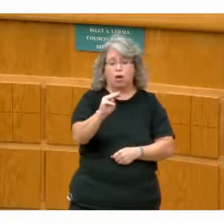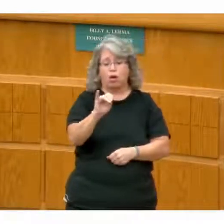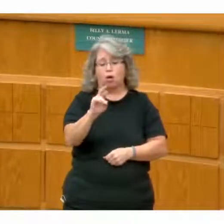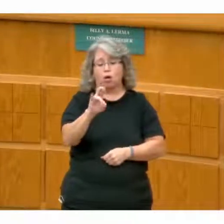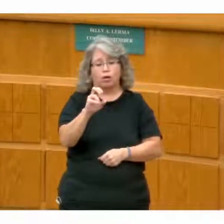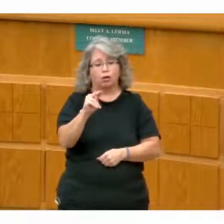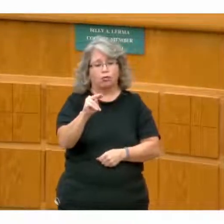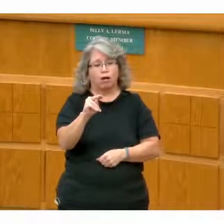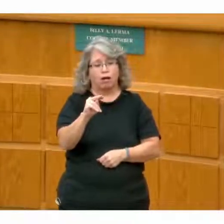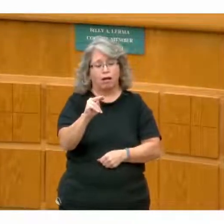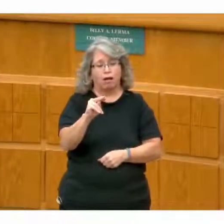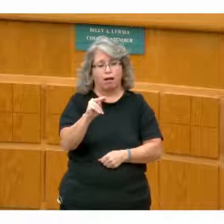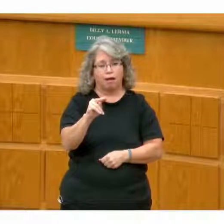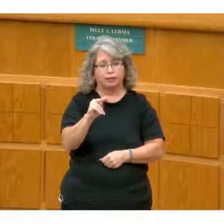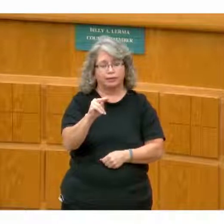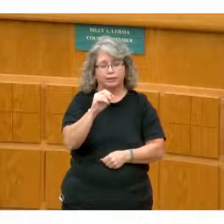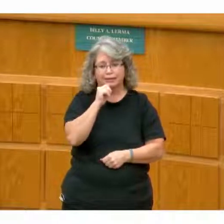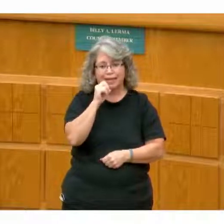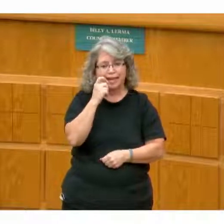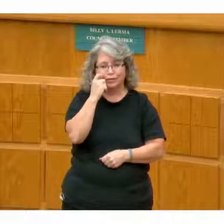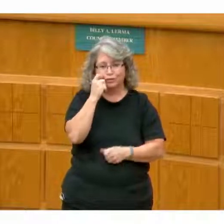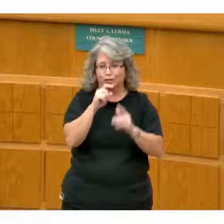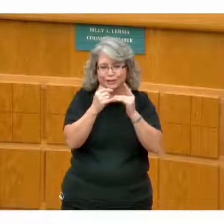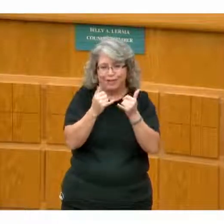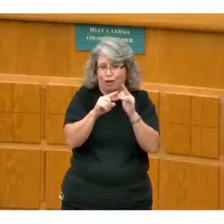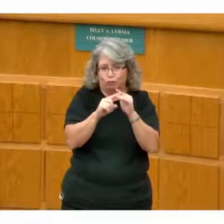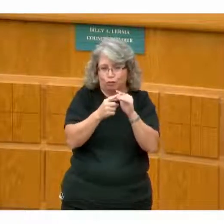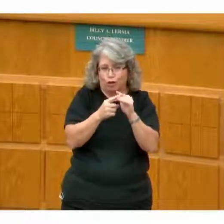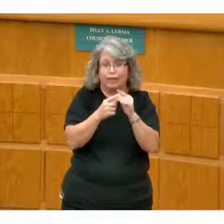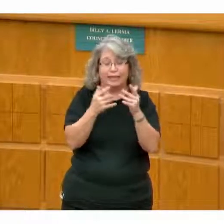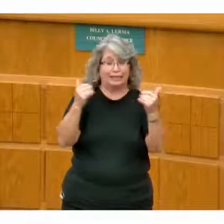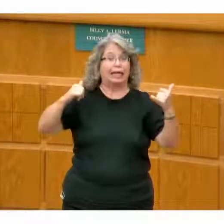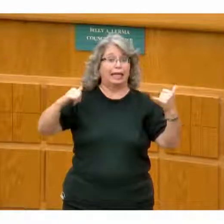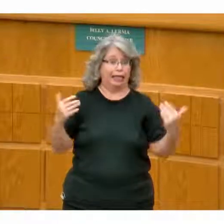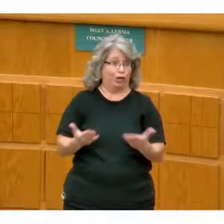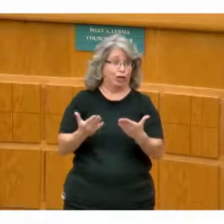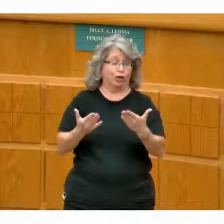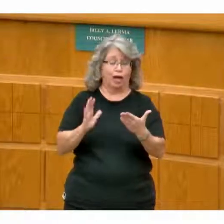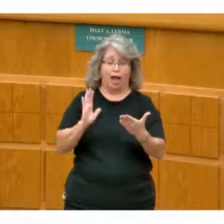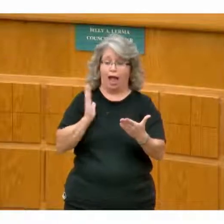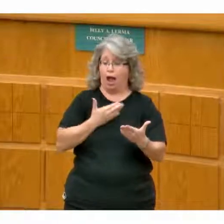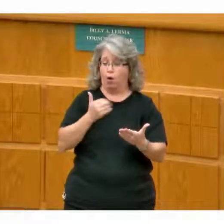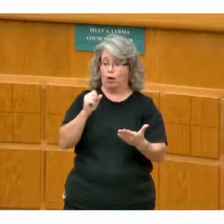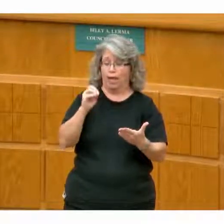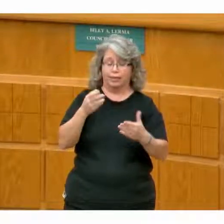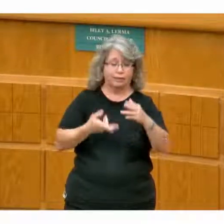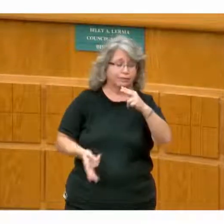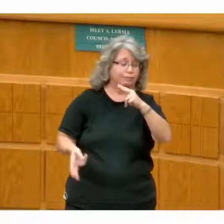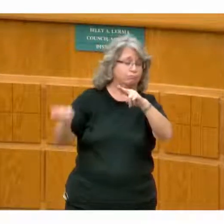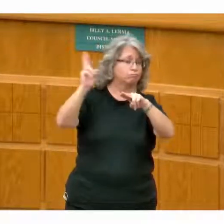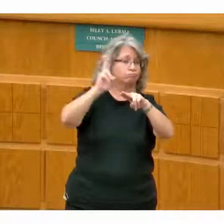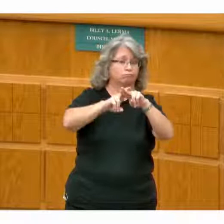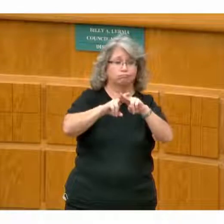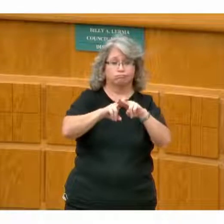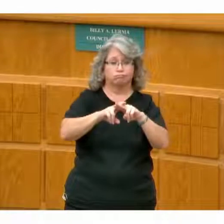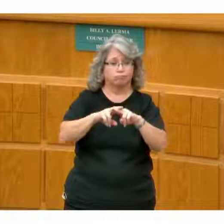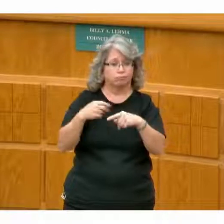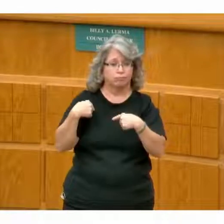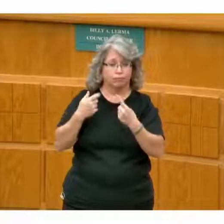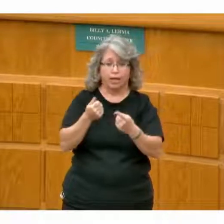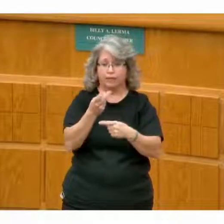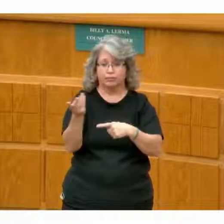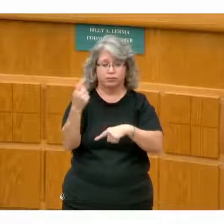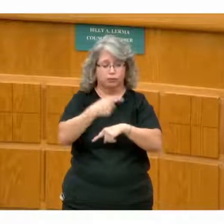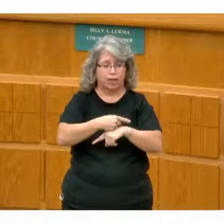have jumped way up in the past few days. Cases and hospitalizations have gone exponential. And so now the only